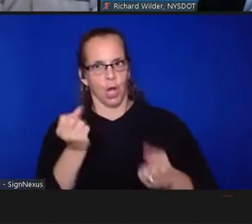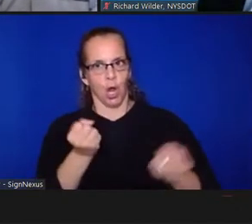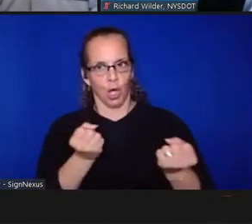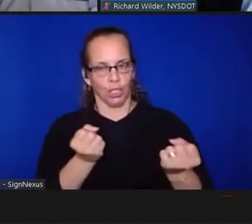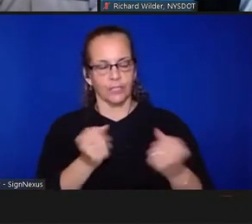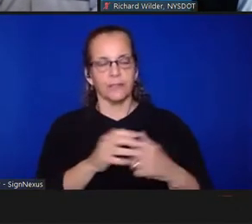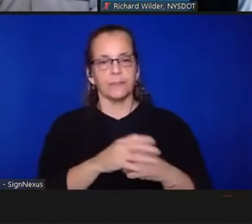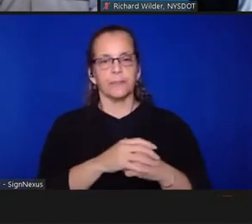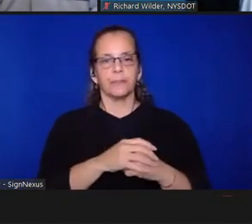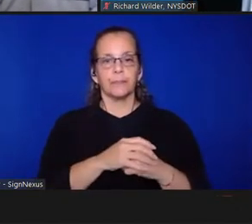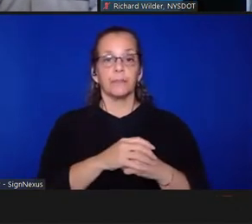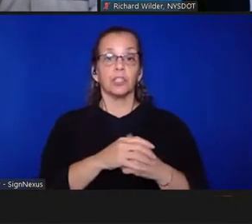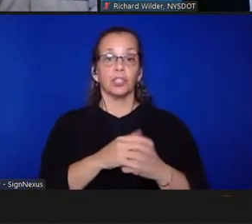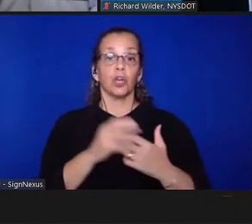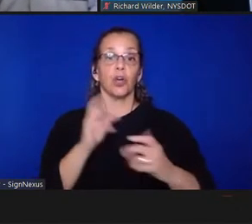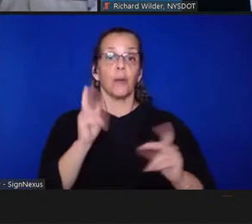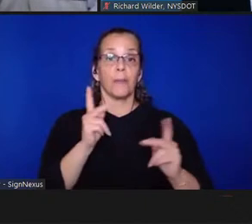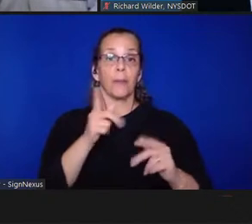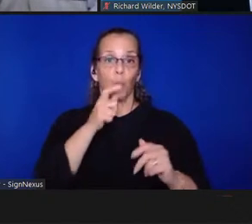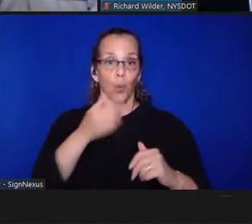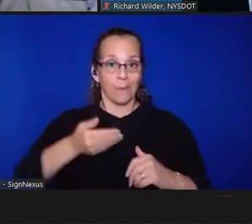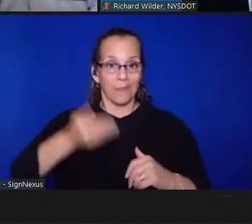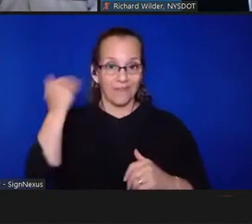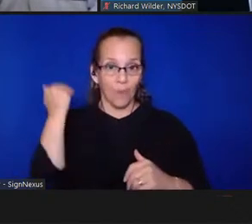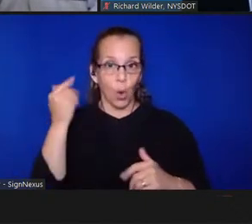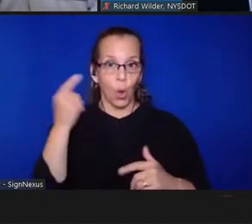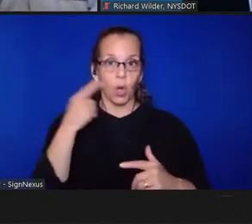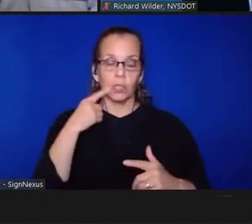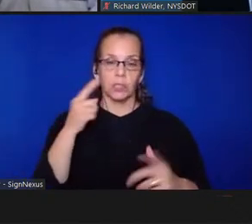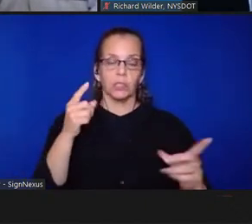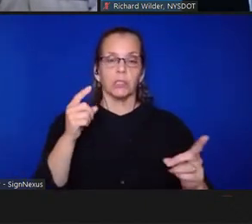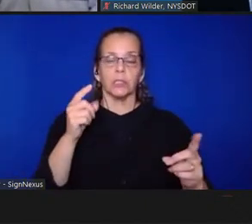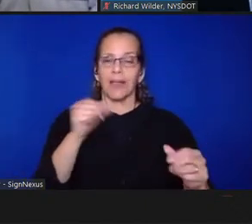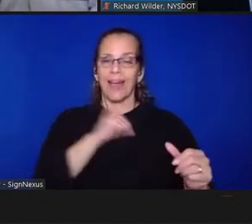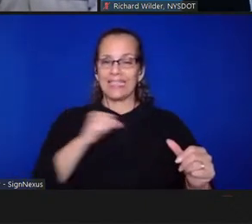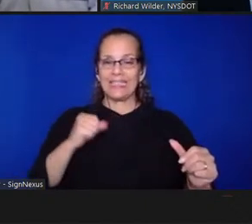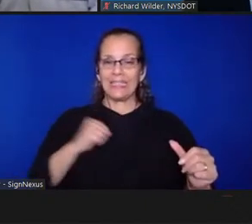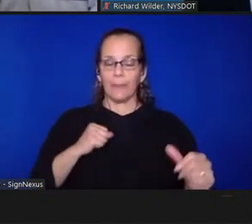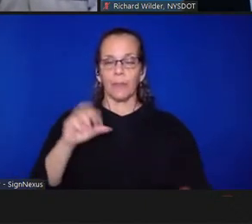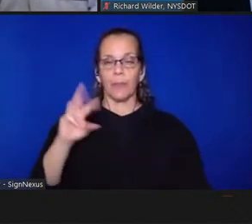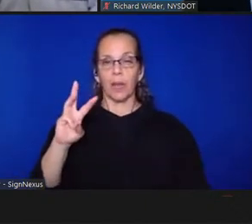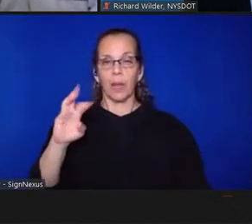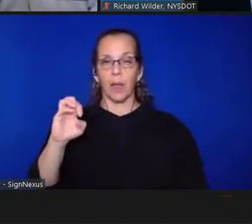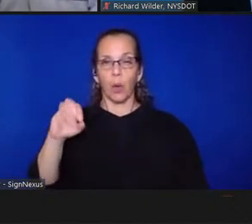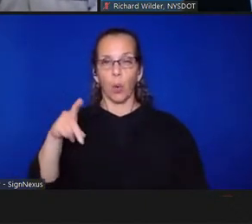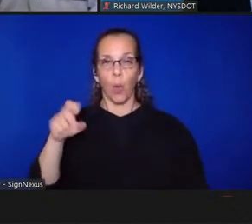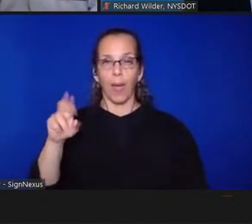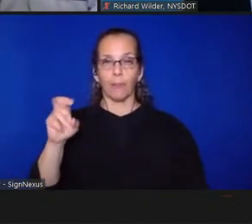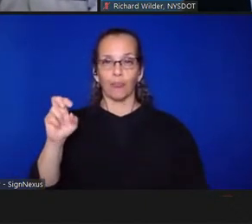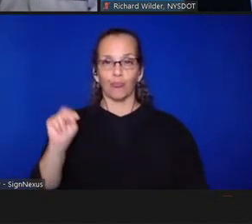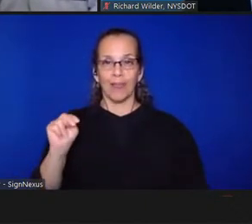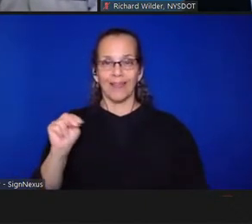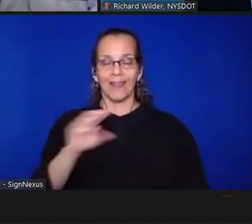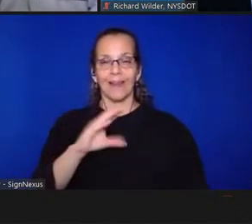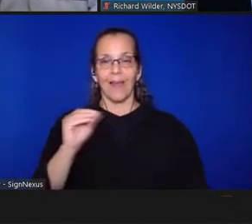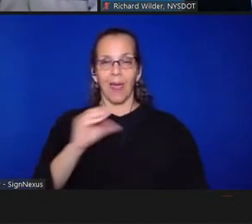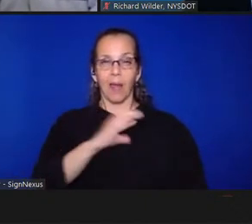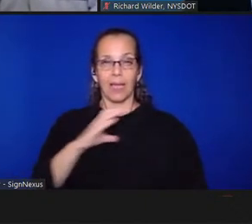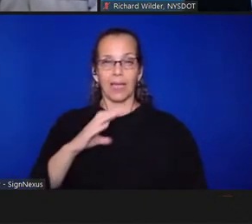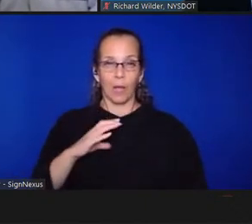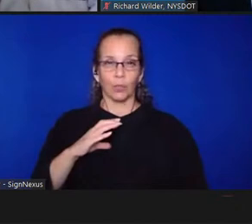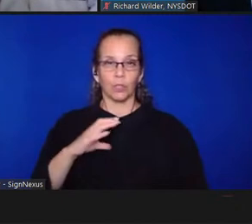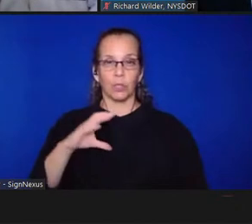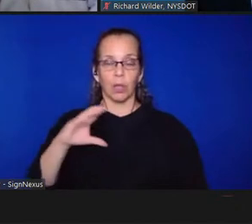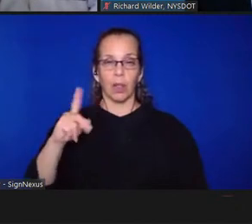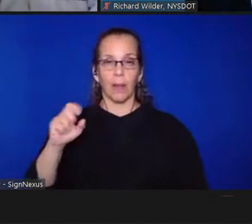dismay about congestion pricing people like assemblyman Weprin and councilwoman Brooks Powers weren't on the front